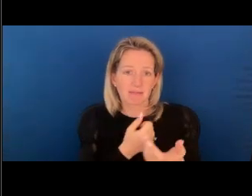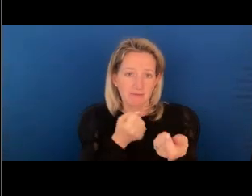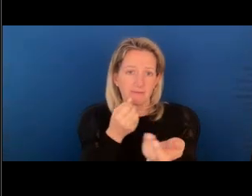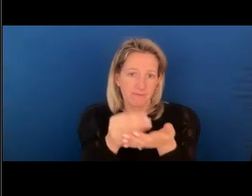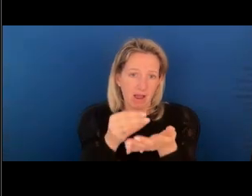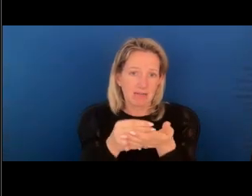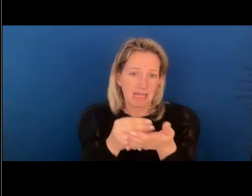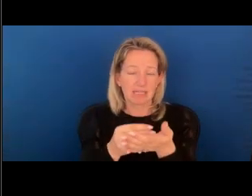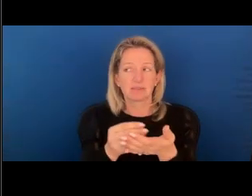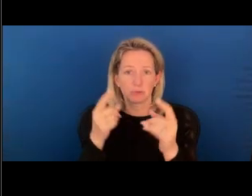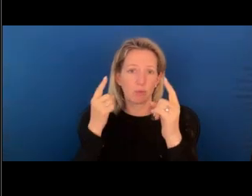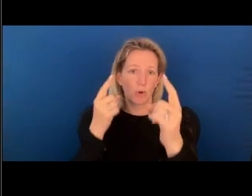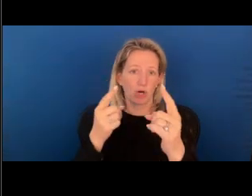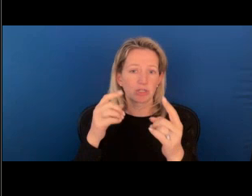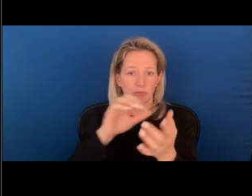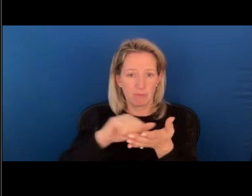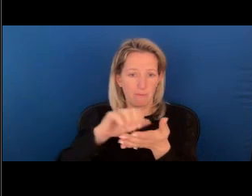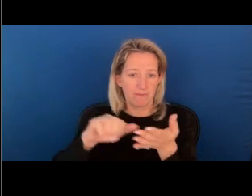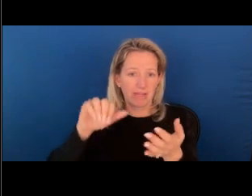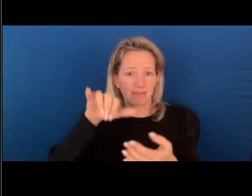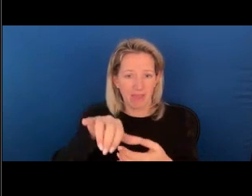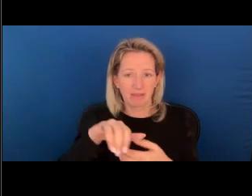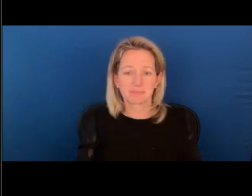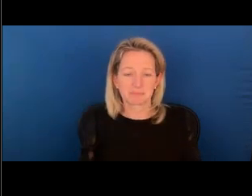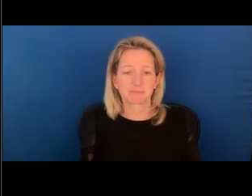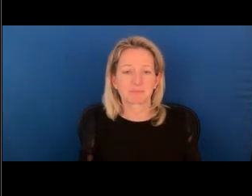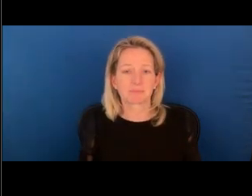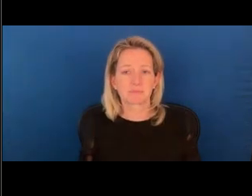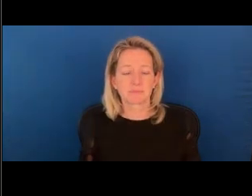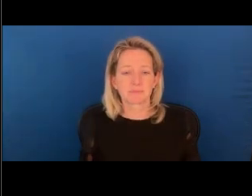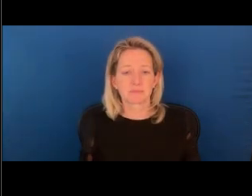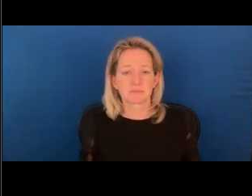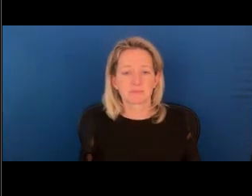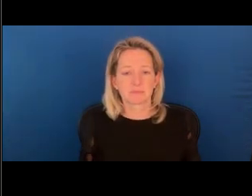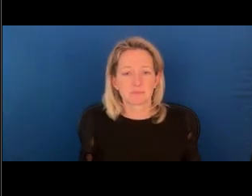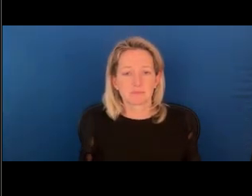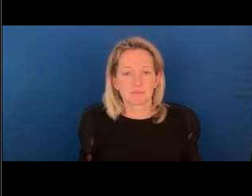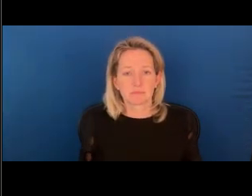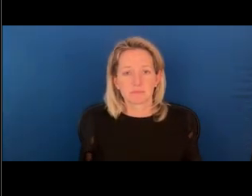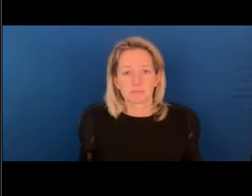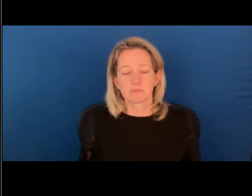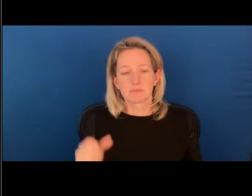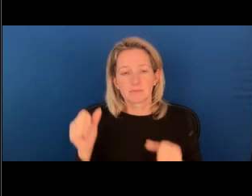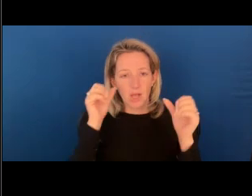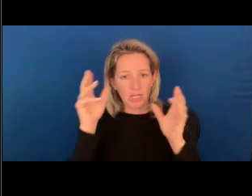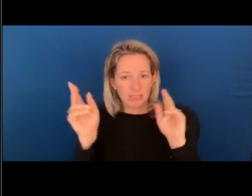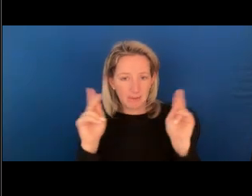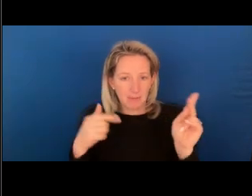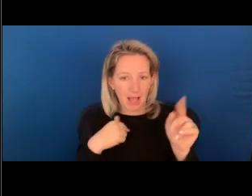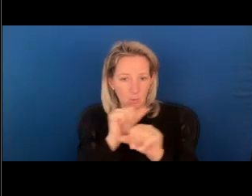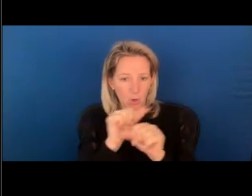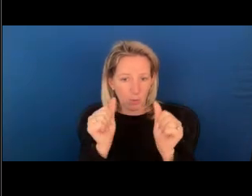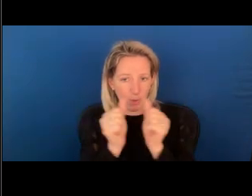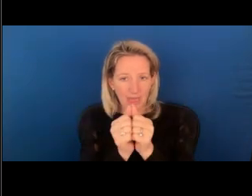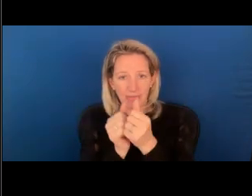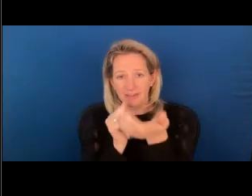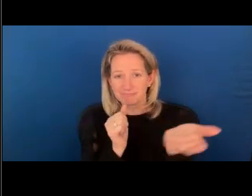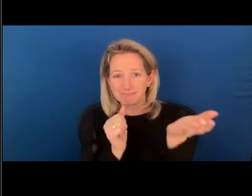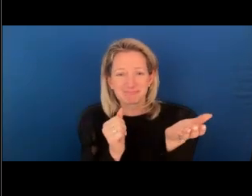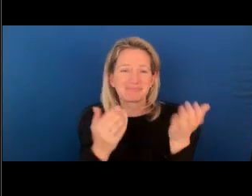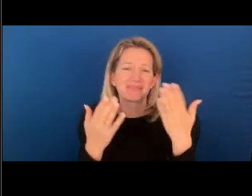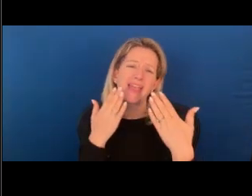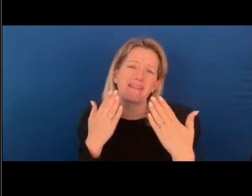the removal of that Scotts Bluff grant. And then next, these are just all the awesome folks that I work with. I just want to be really thankful. Many